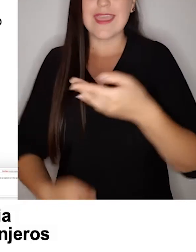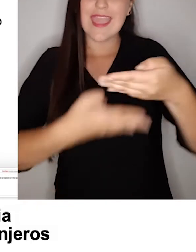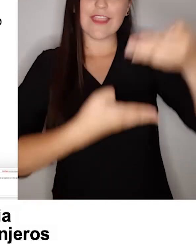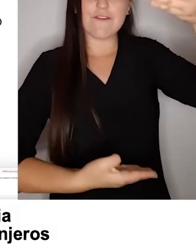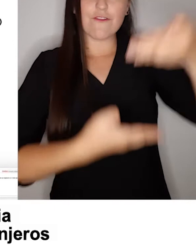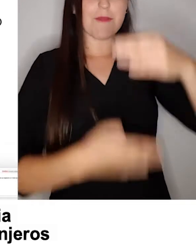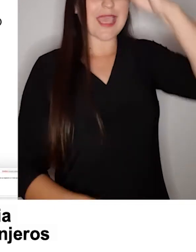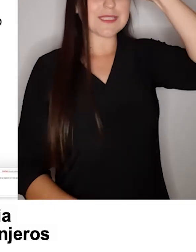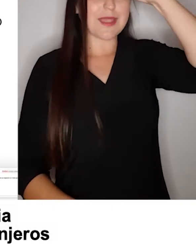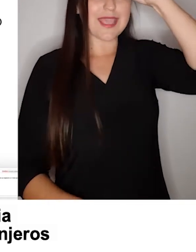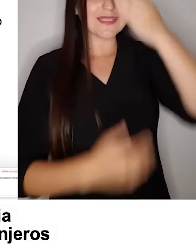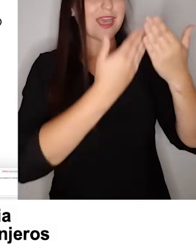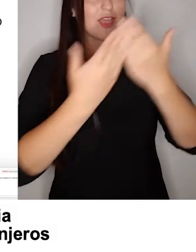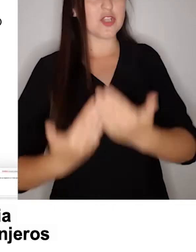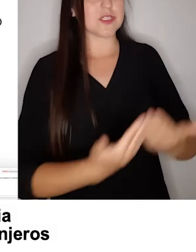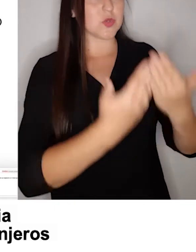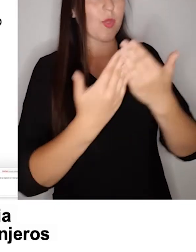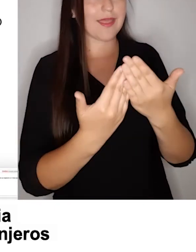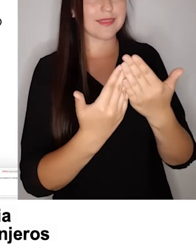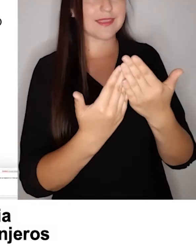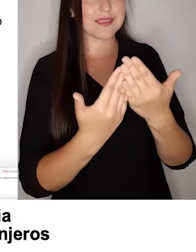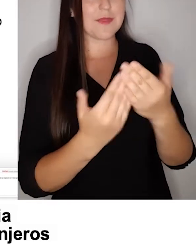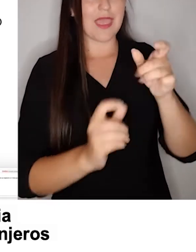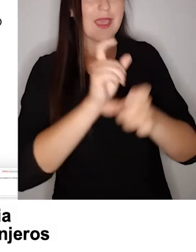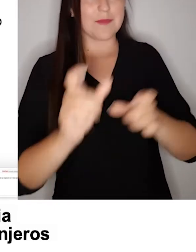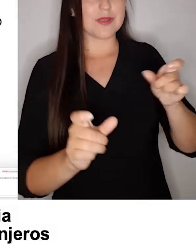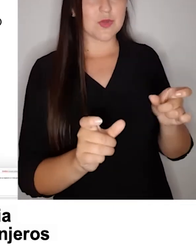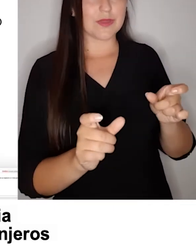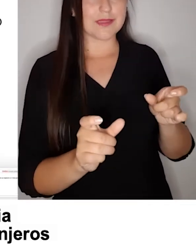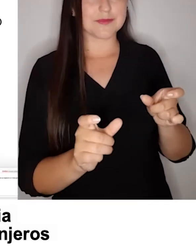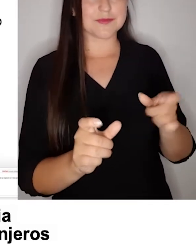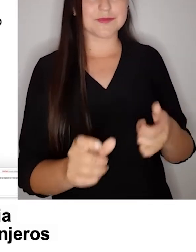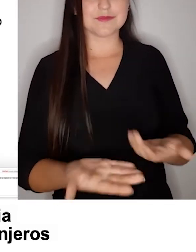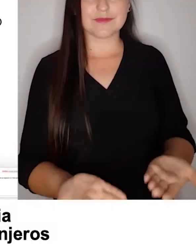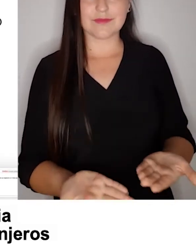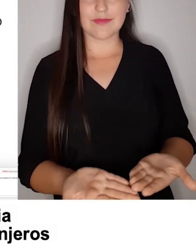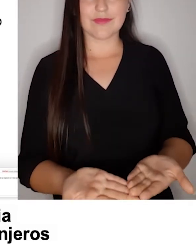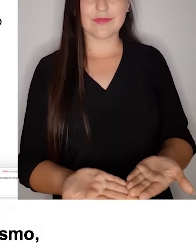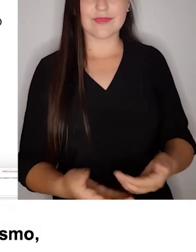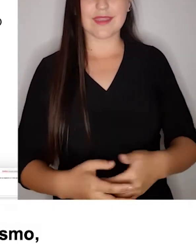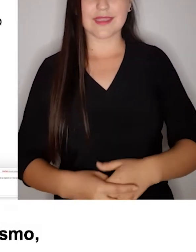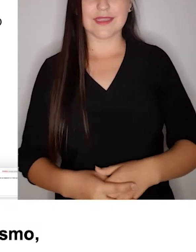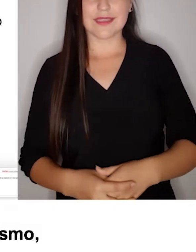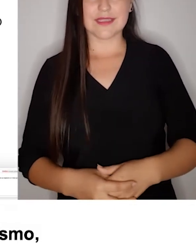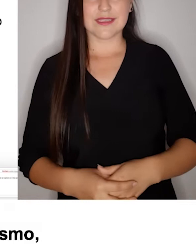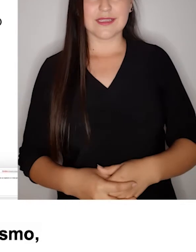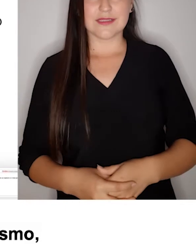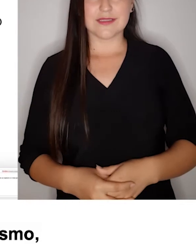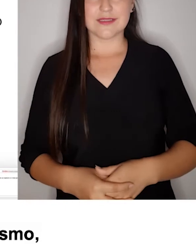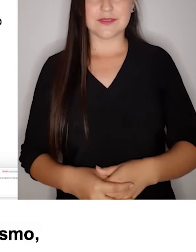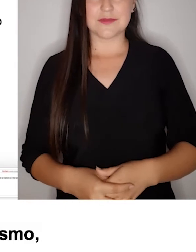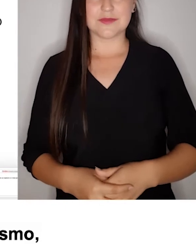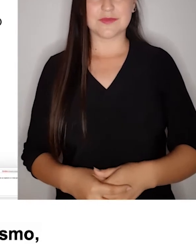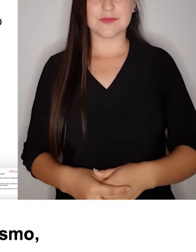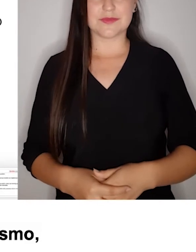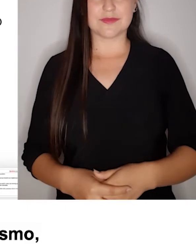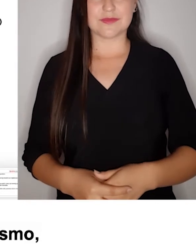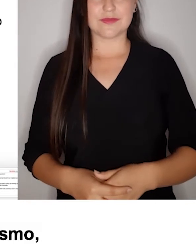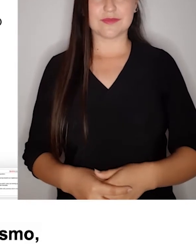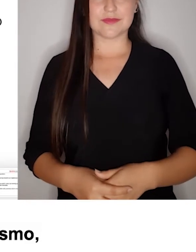And the report on the experience of school children with parents from another country showed us that